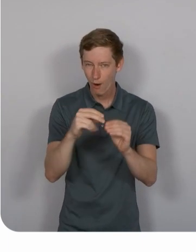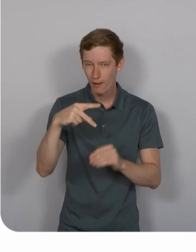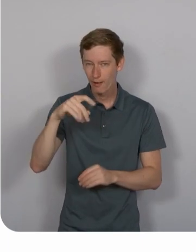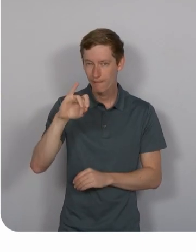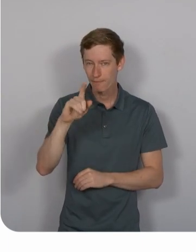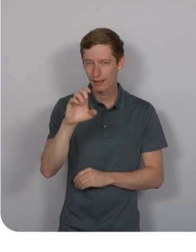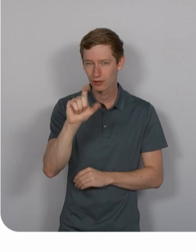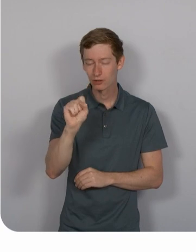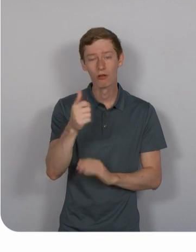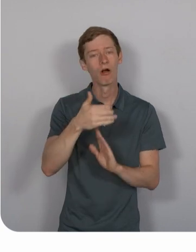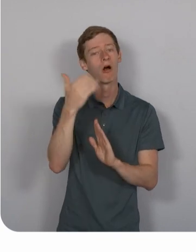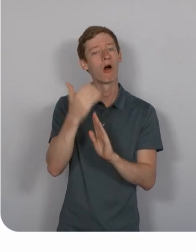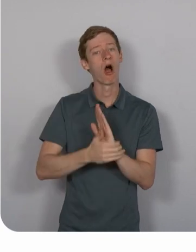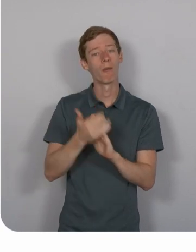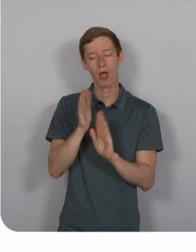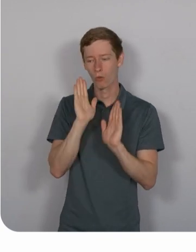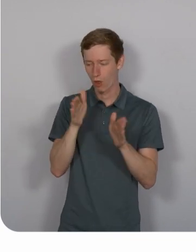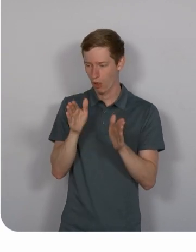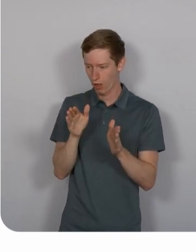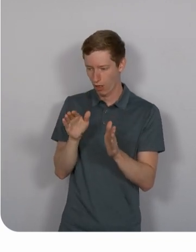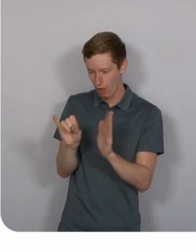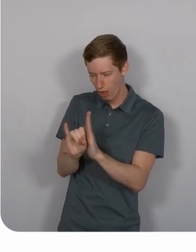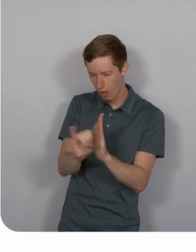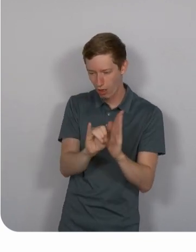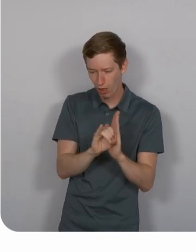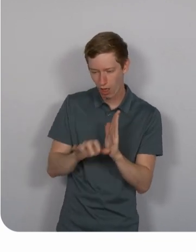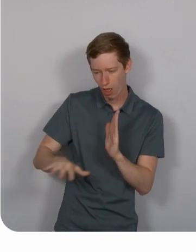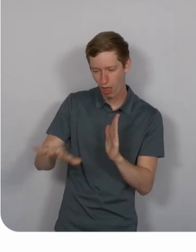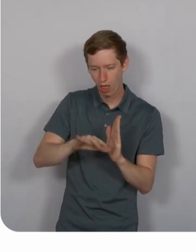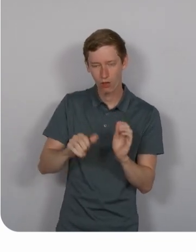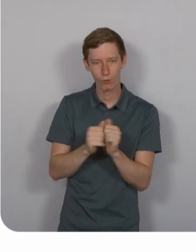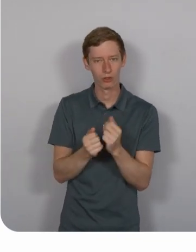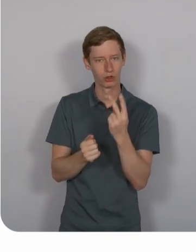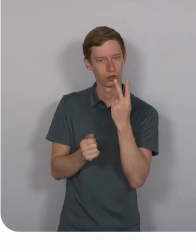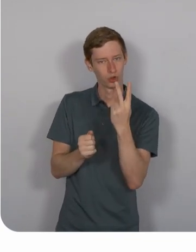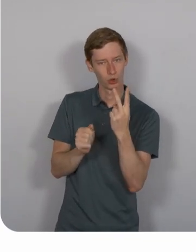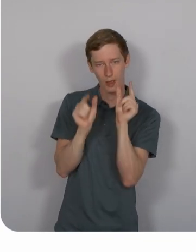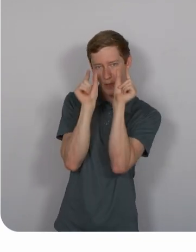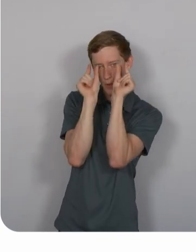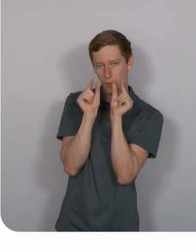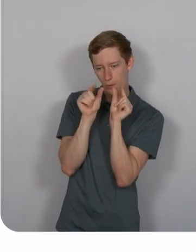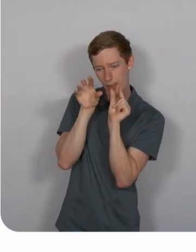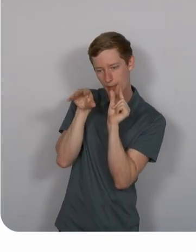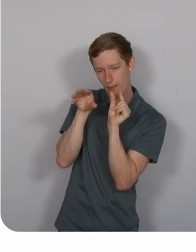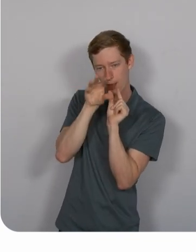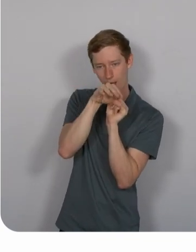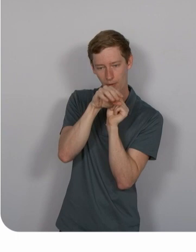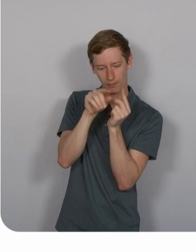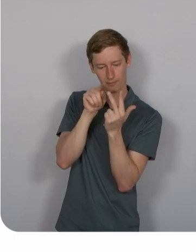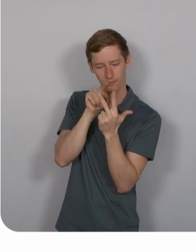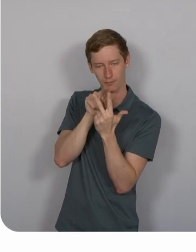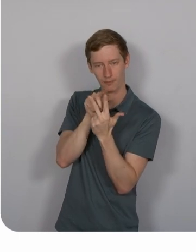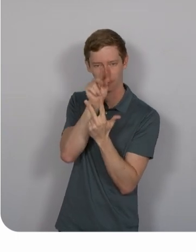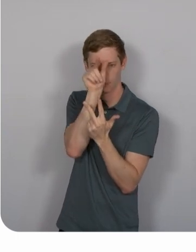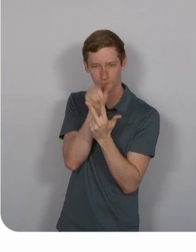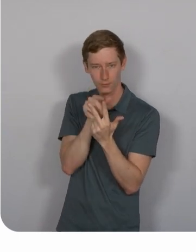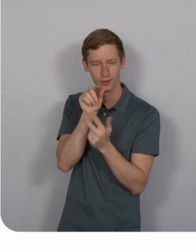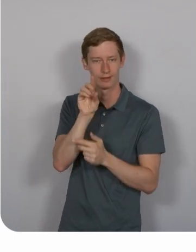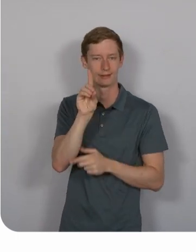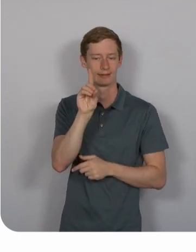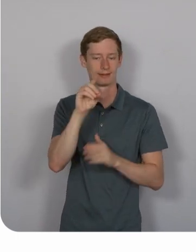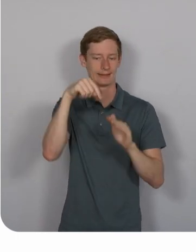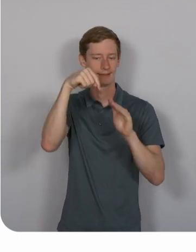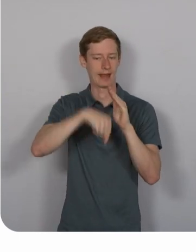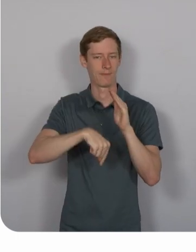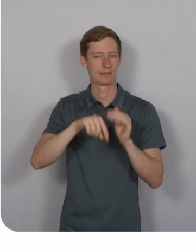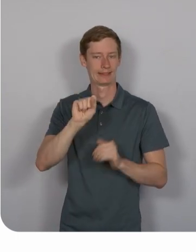two dedicated color camera sensors and a depth sensor, which makes it so that if you pick up a digital